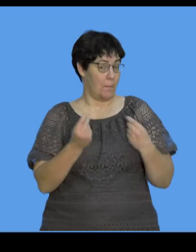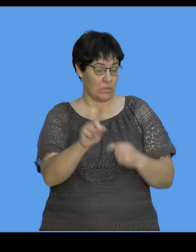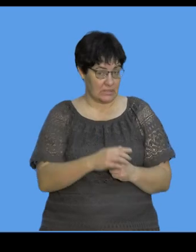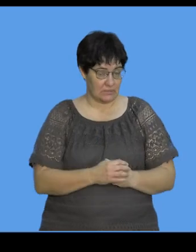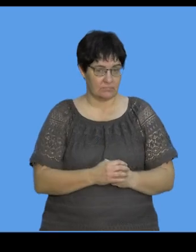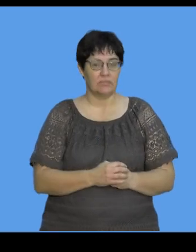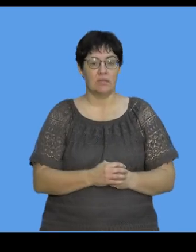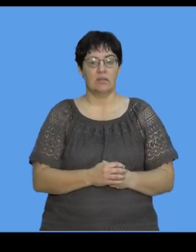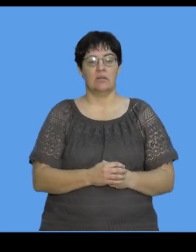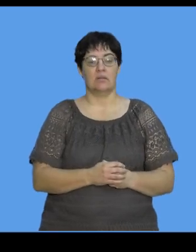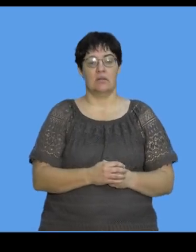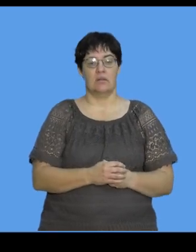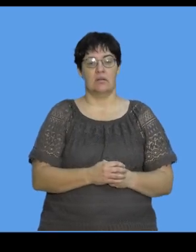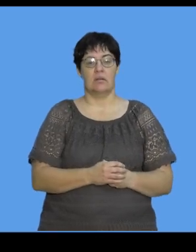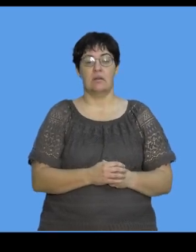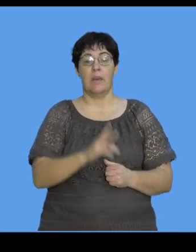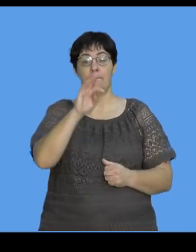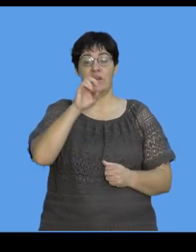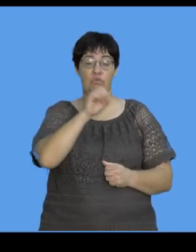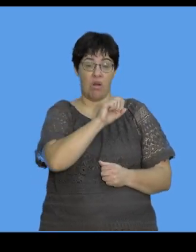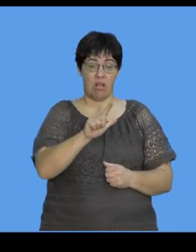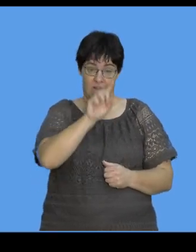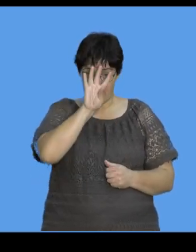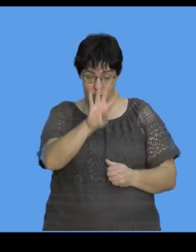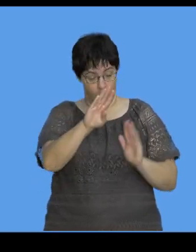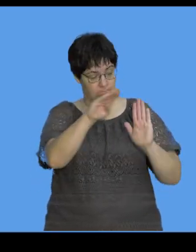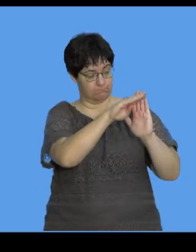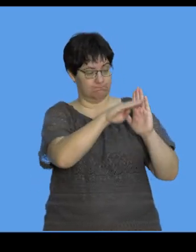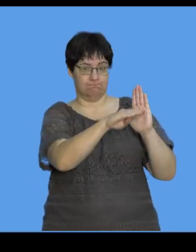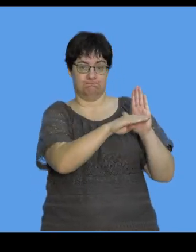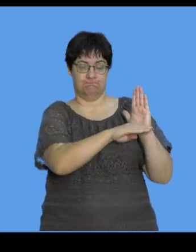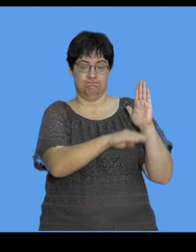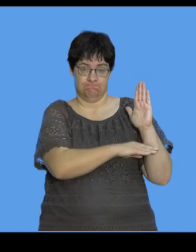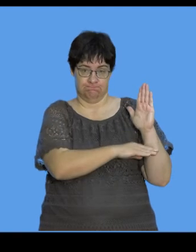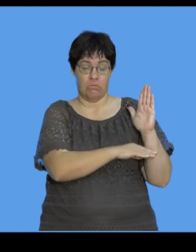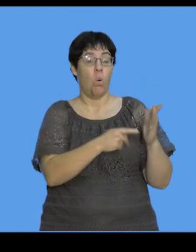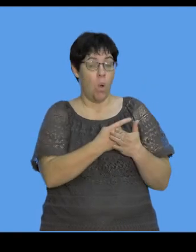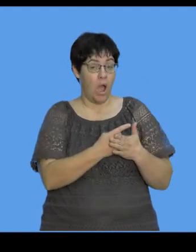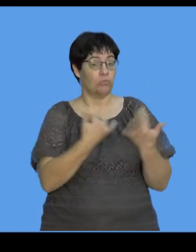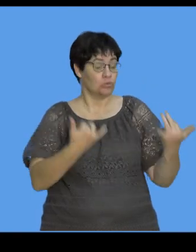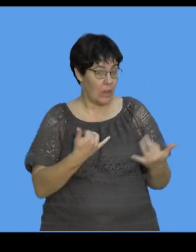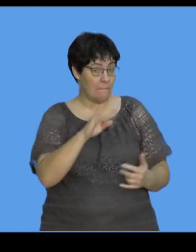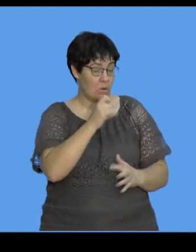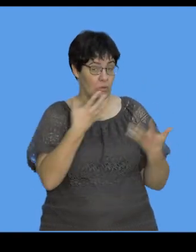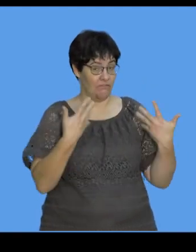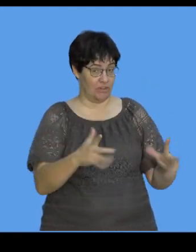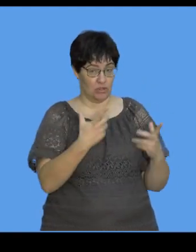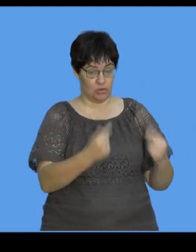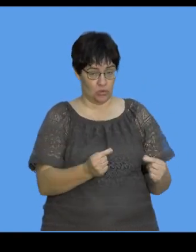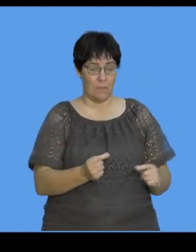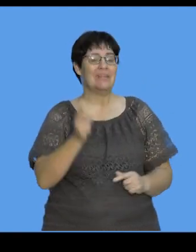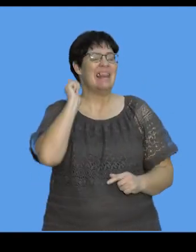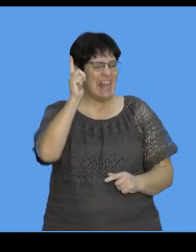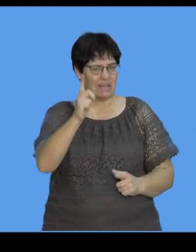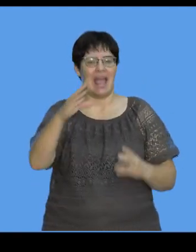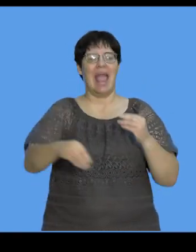got to list 4 minerals. And that's important that we've only done minerals today, but we're going to do other things later